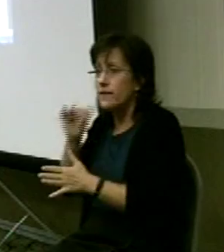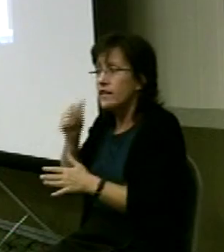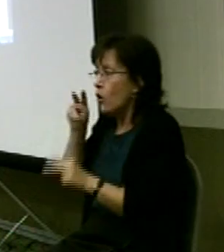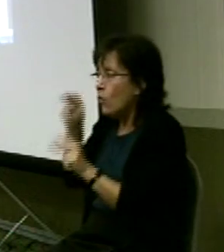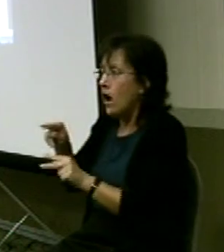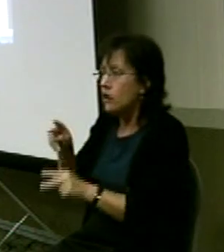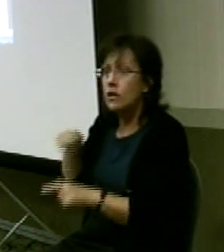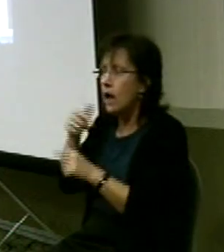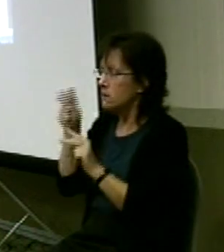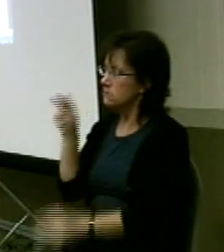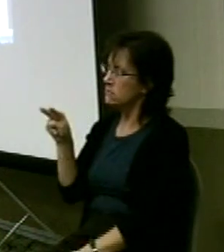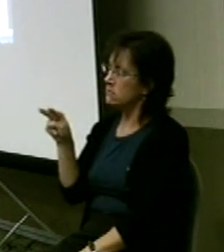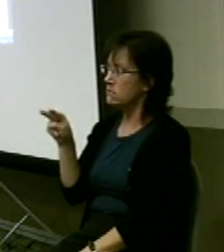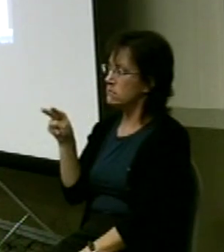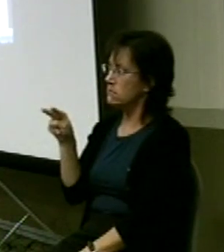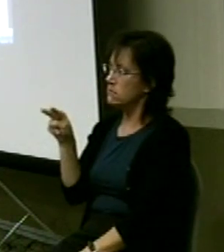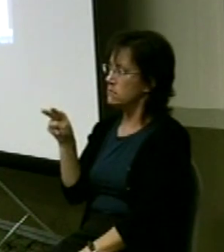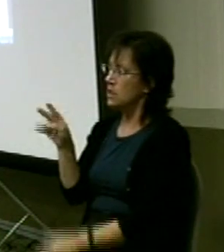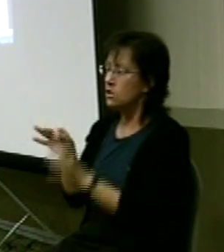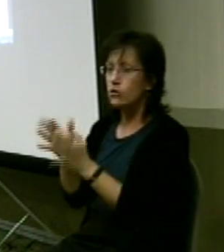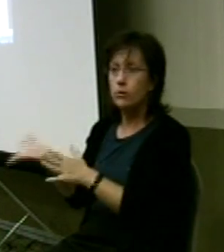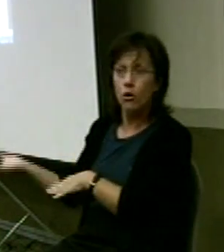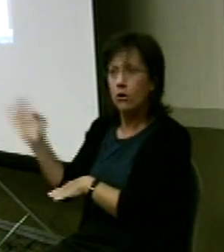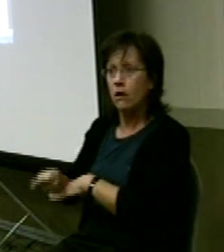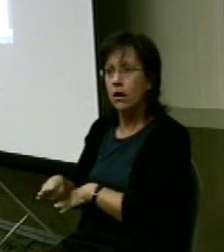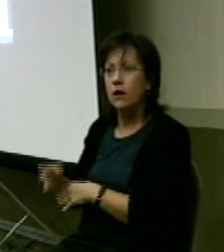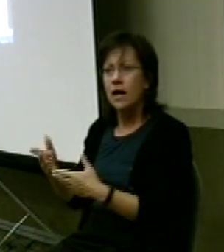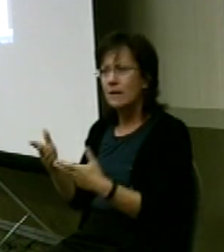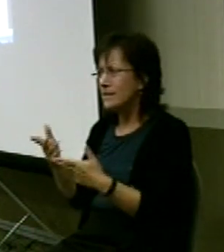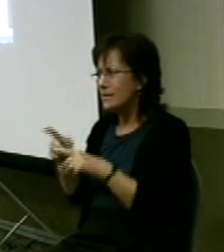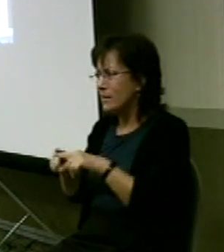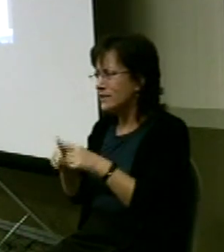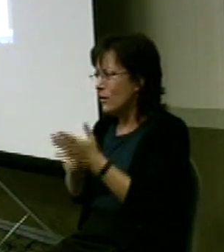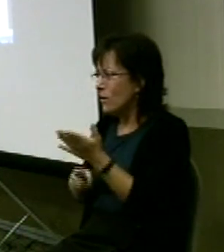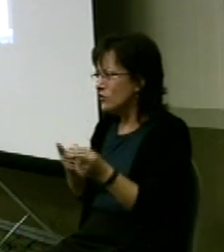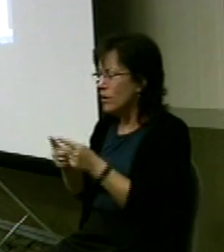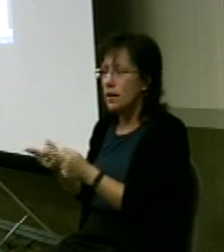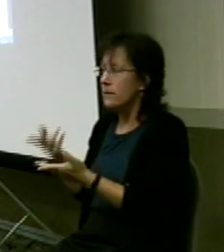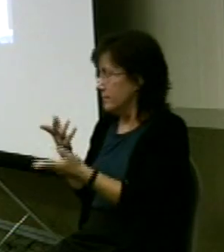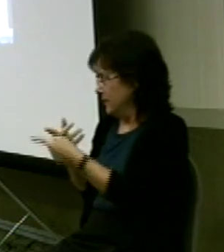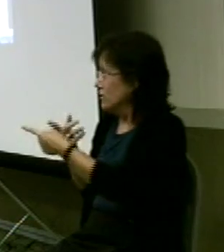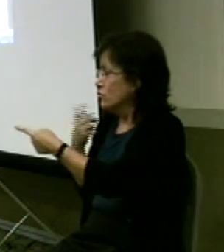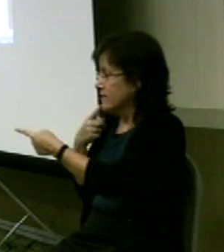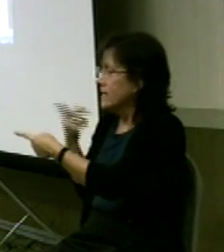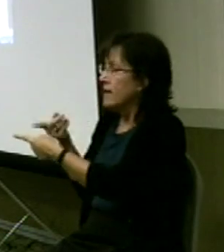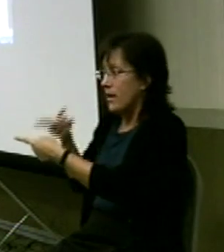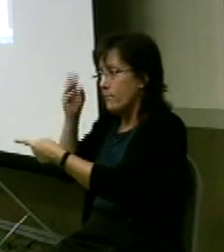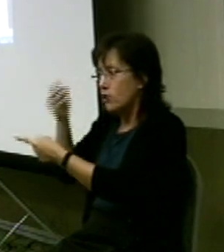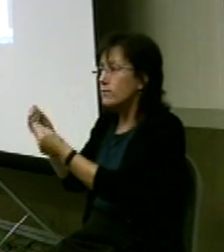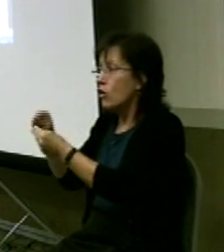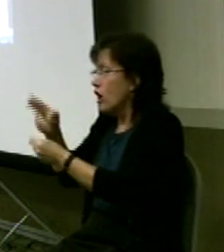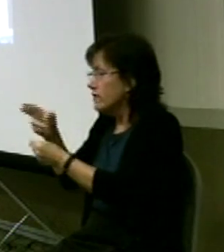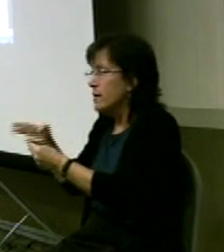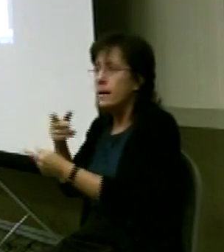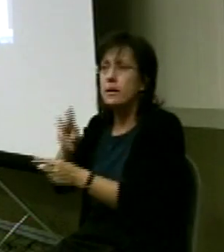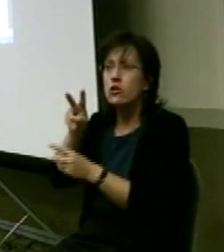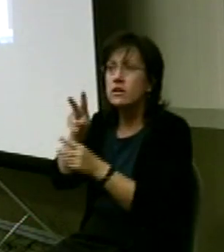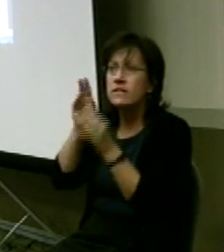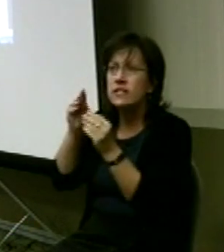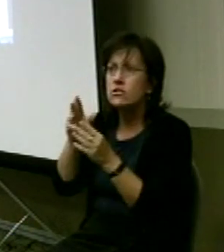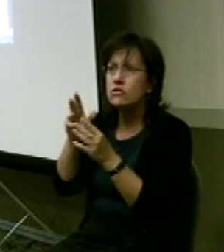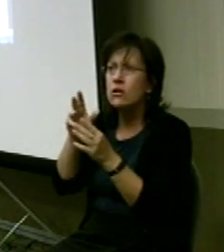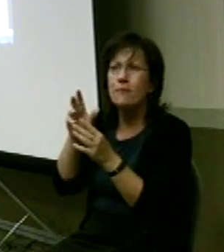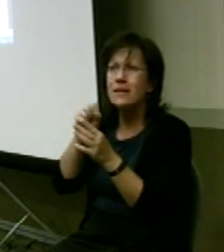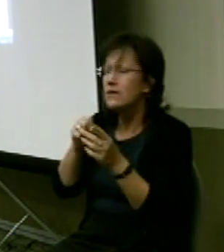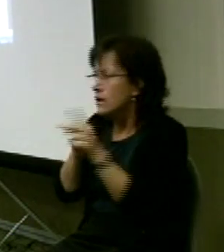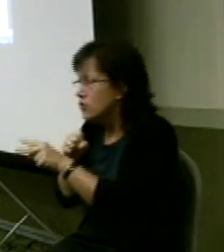he's not watching well. You don't always watch the interpreter the entire time. Depends on what, like you said, is more hard of hearing. Well, maybe he's watching the teacher, and